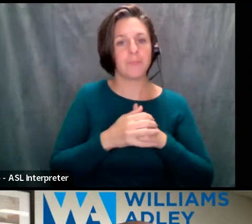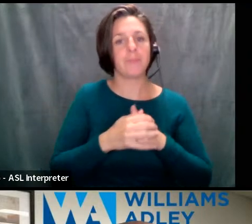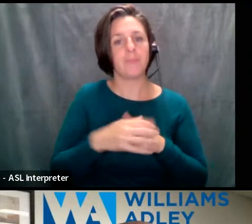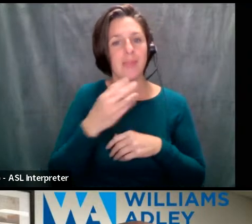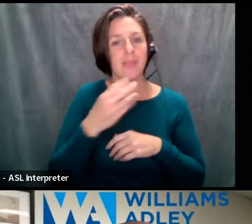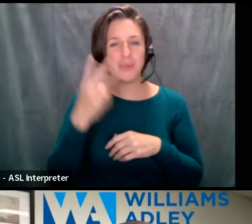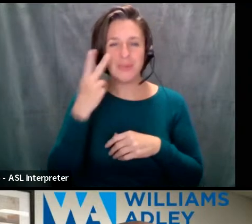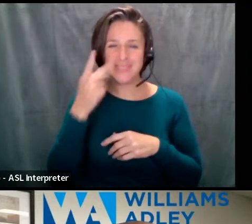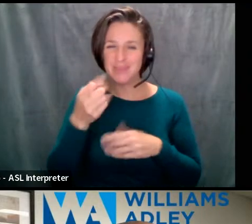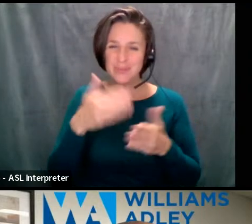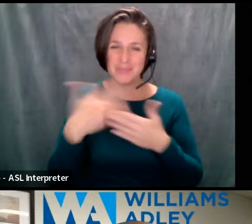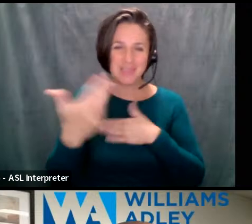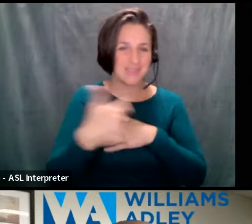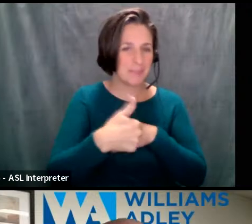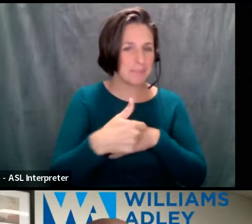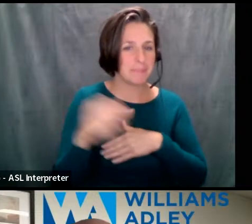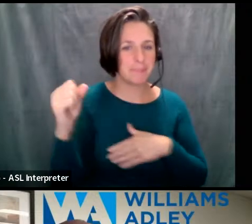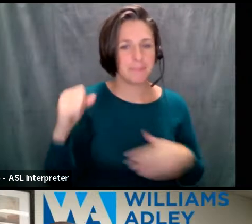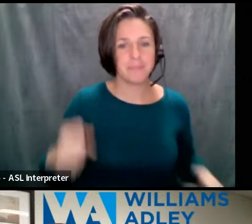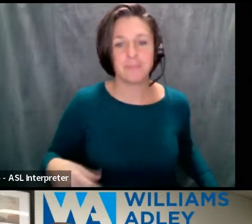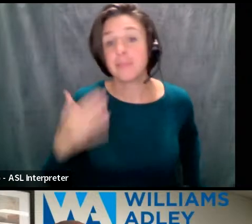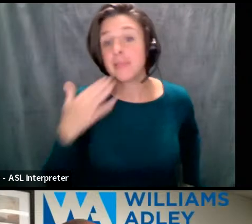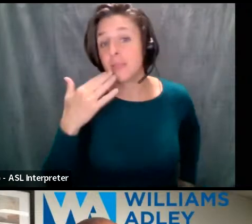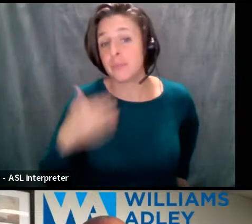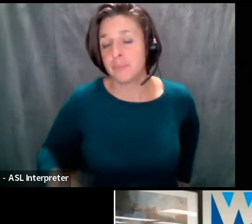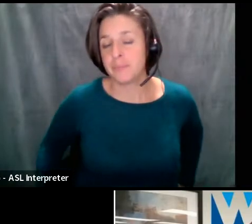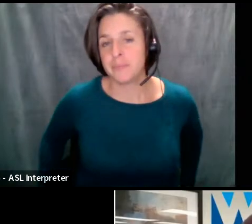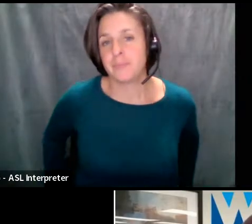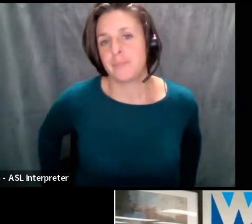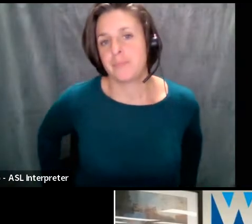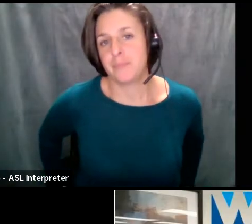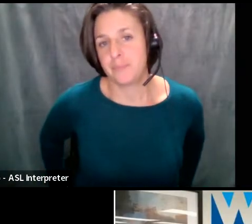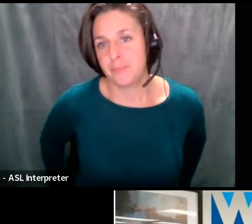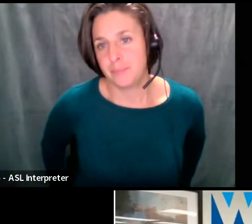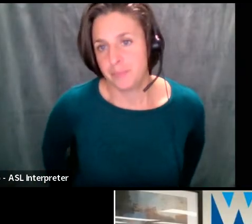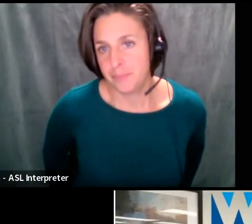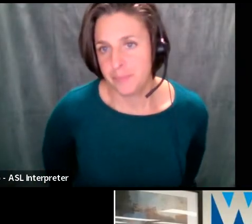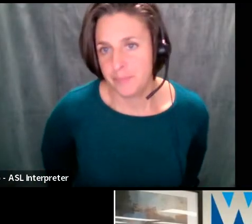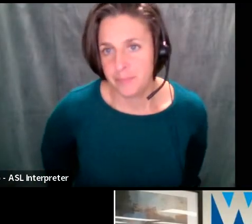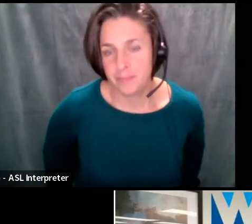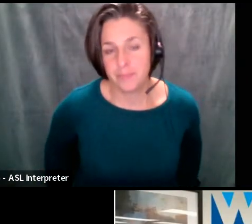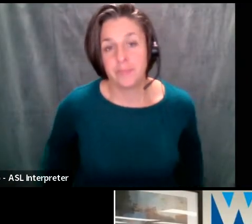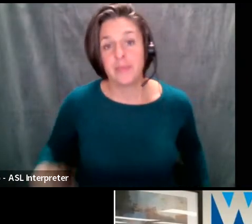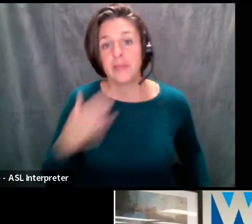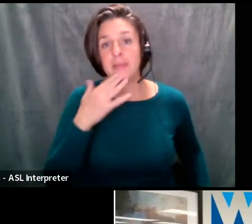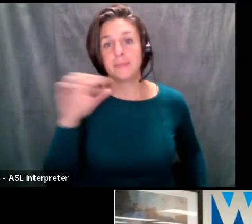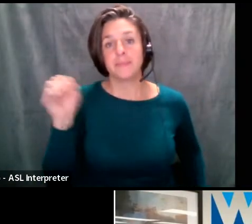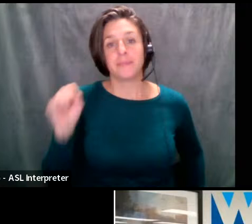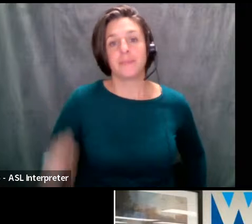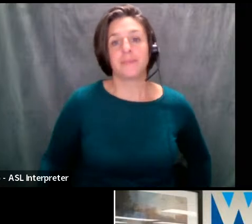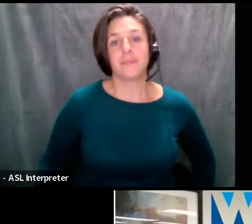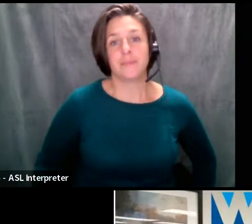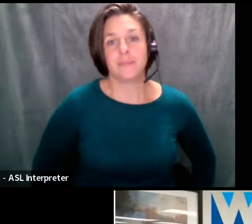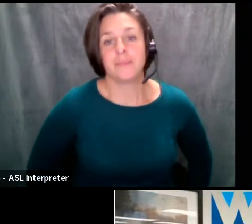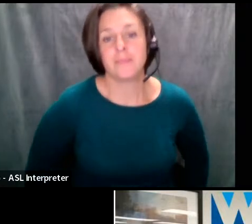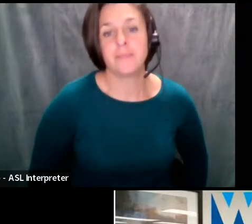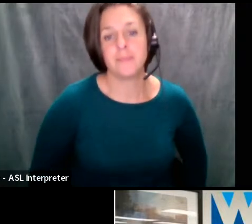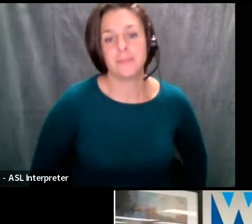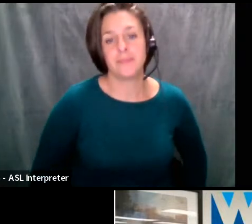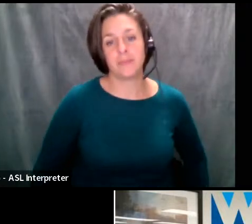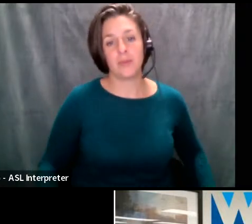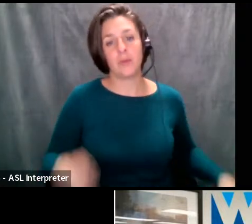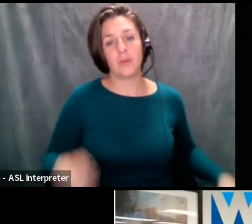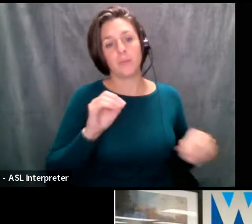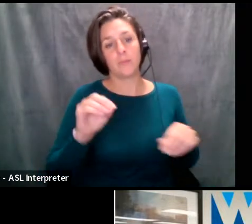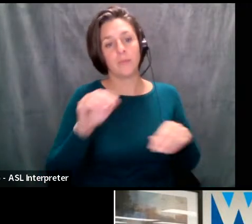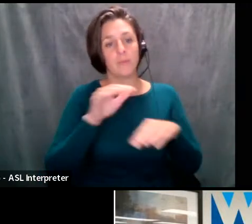you next time. Thank you. Thank you. Yes. Going on to report